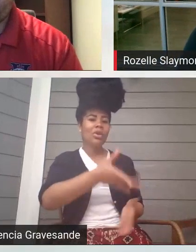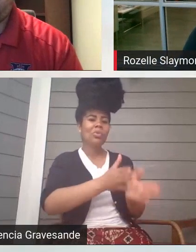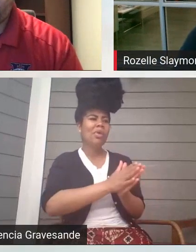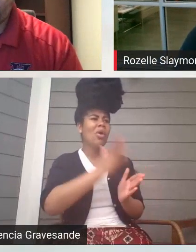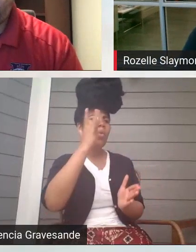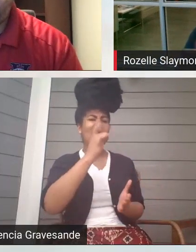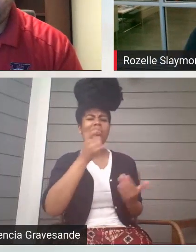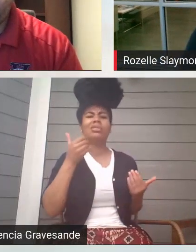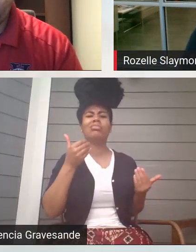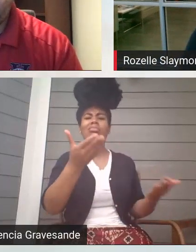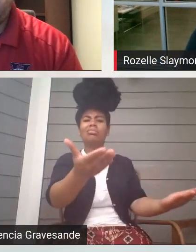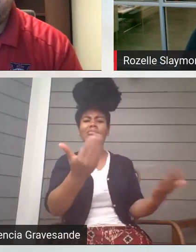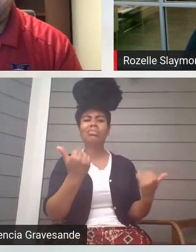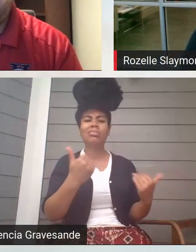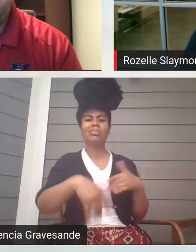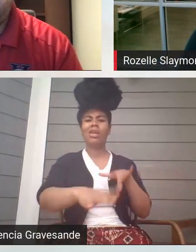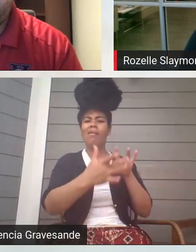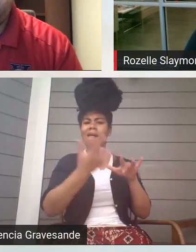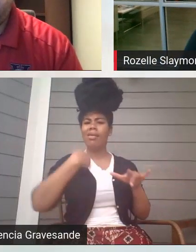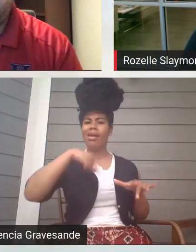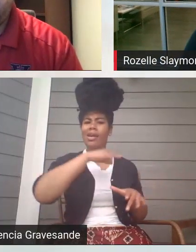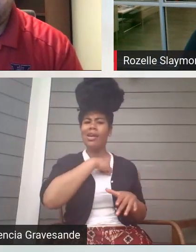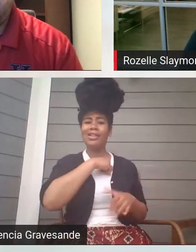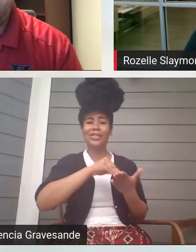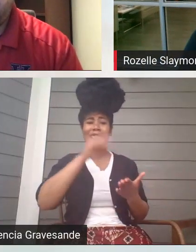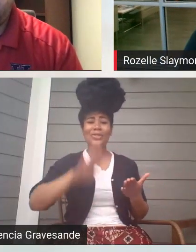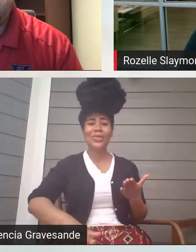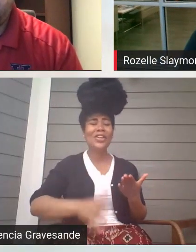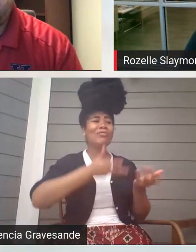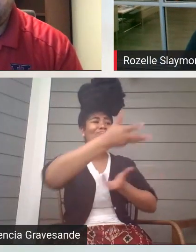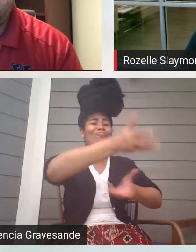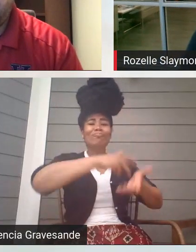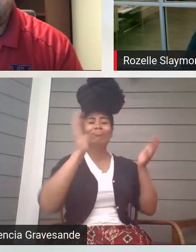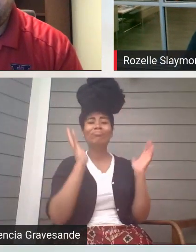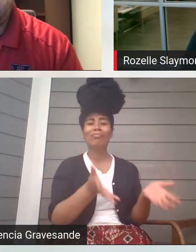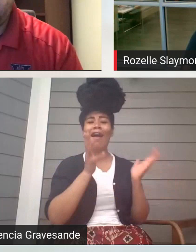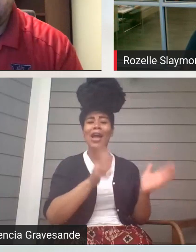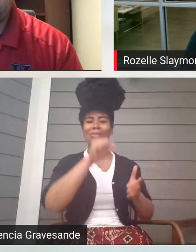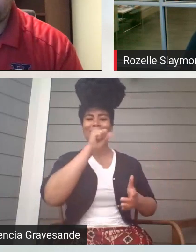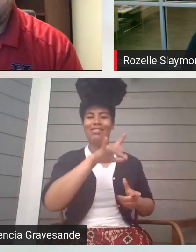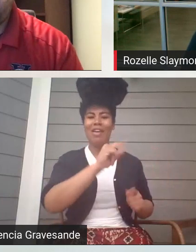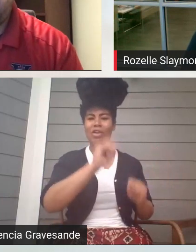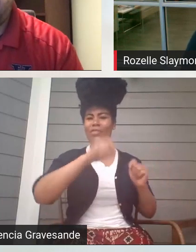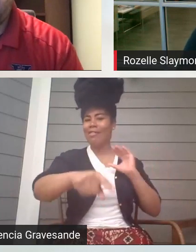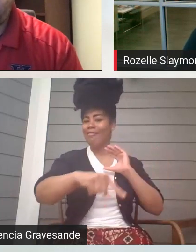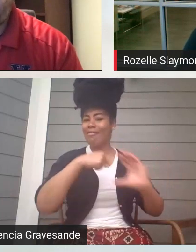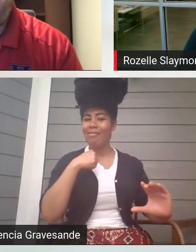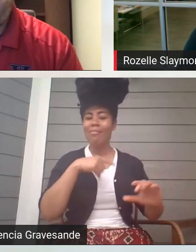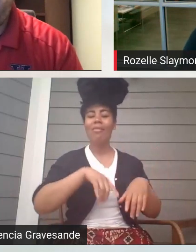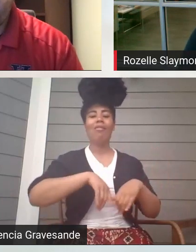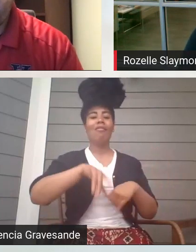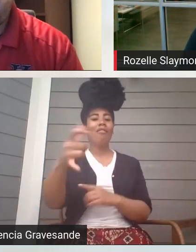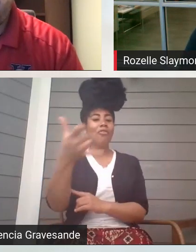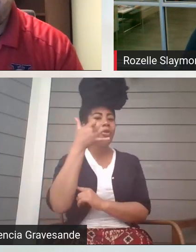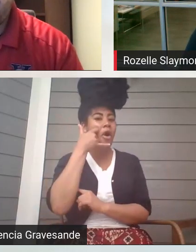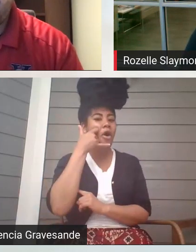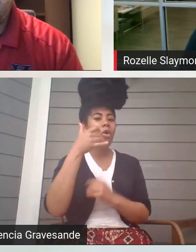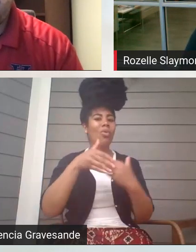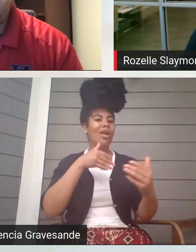We love to talk to students. That's the one thing that we really love to do. You can email us, you can call us. We're